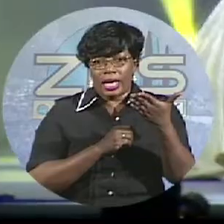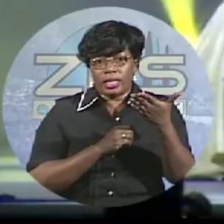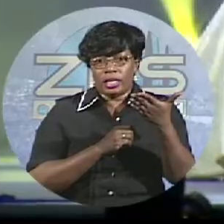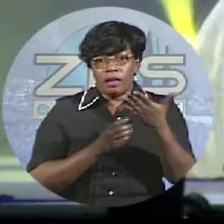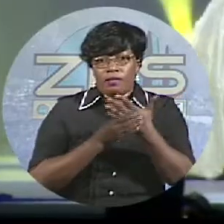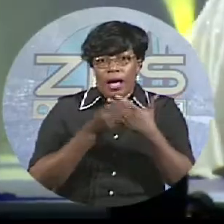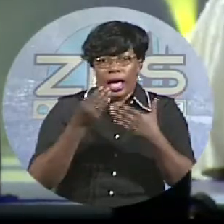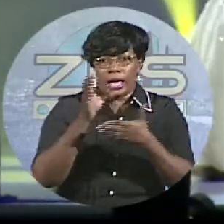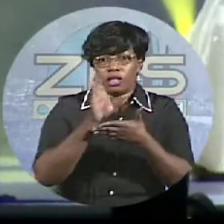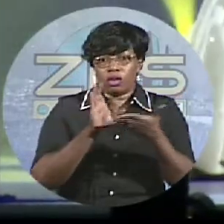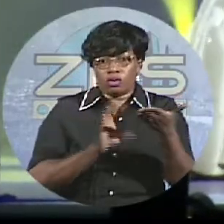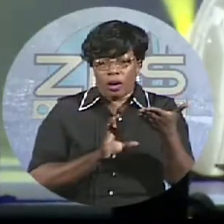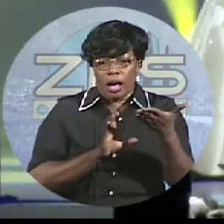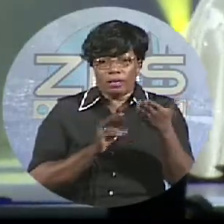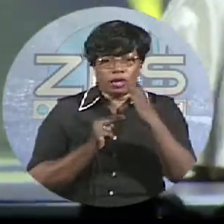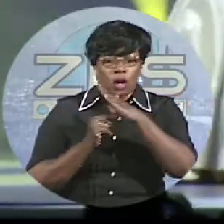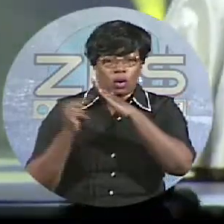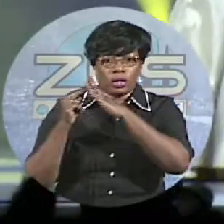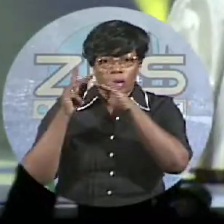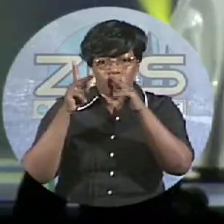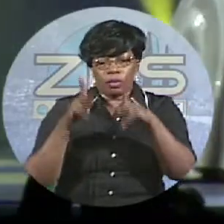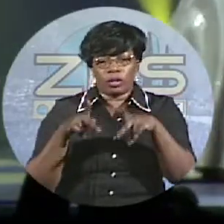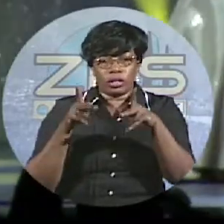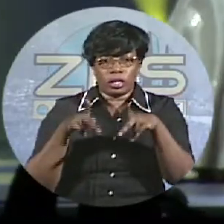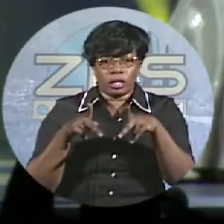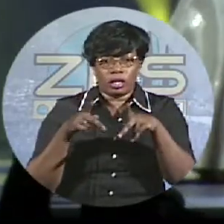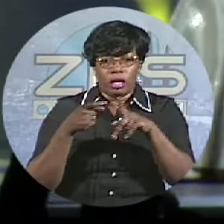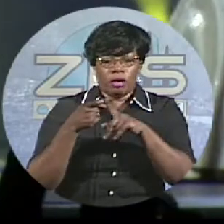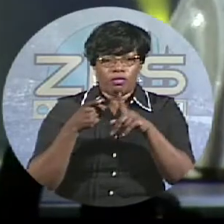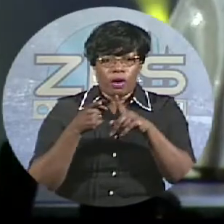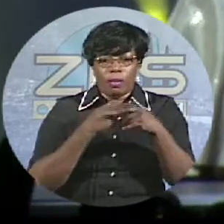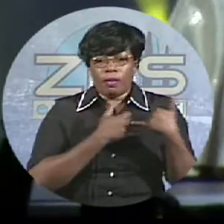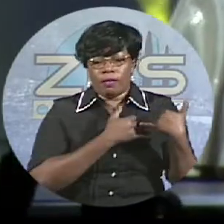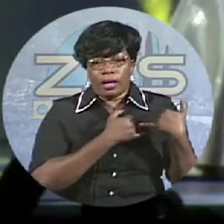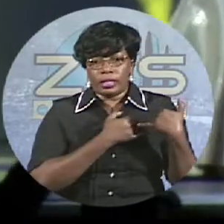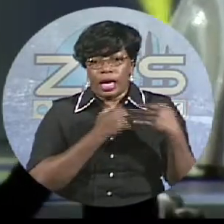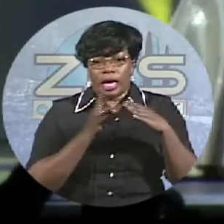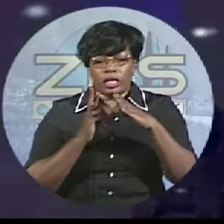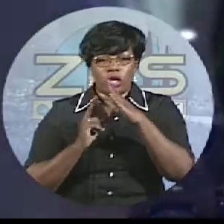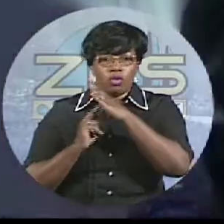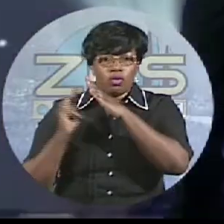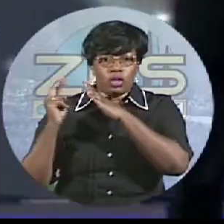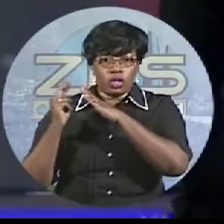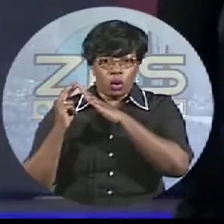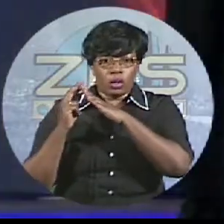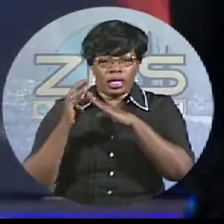Handicraft. Cacique's Hotelier of the Year is Dean Spichala of Valentine's Resort and Harbor Island, Eleuthera.